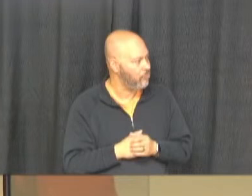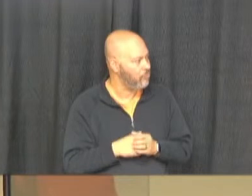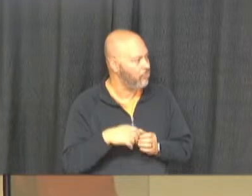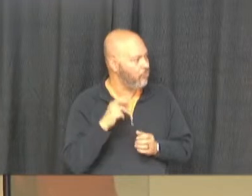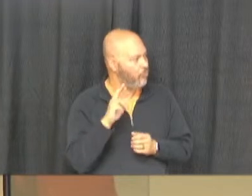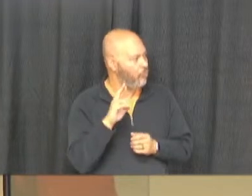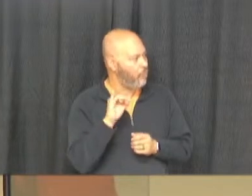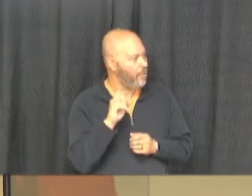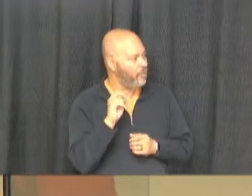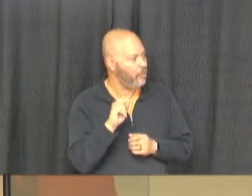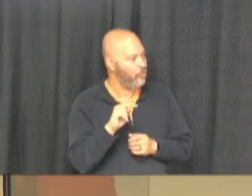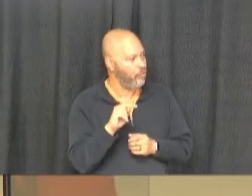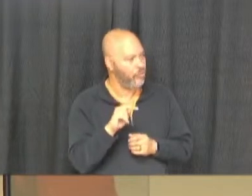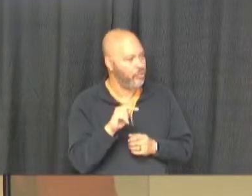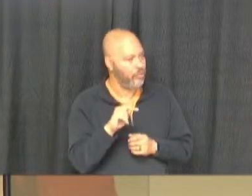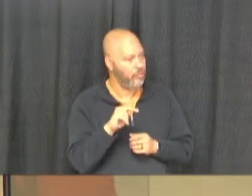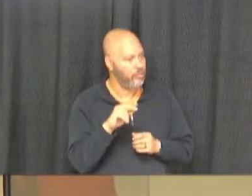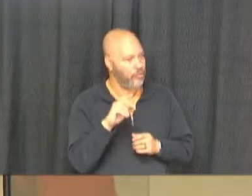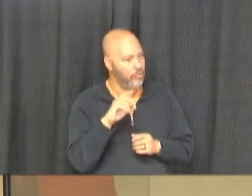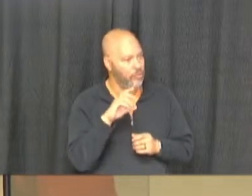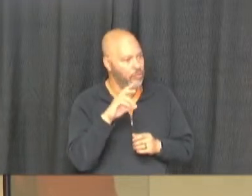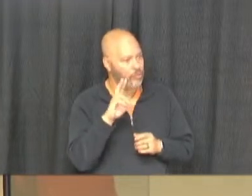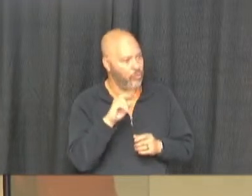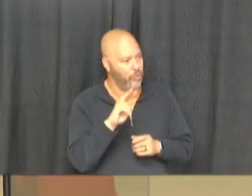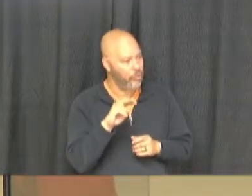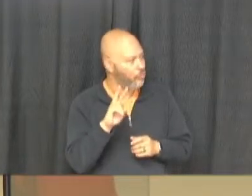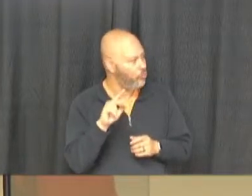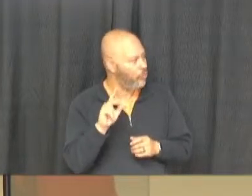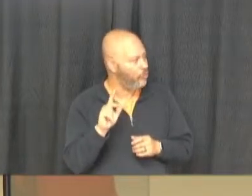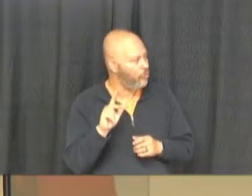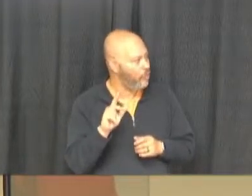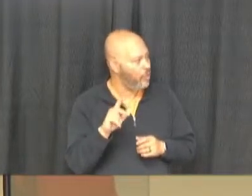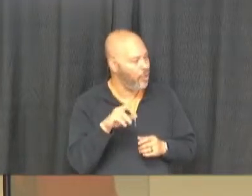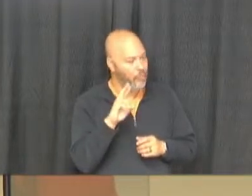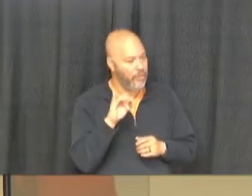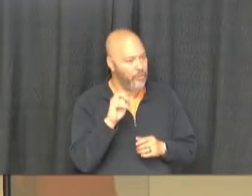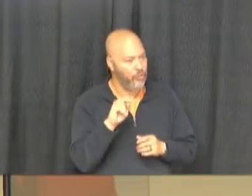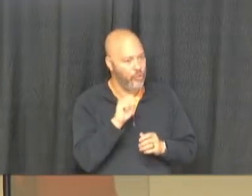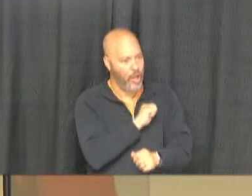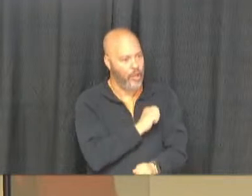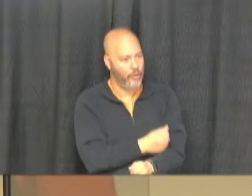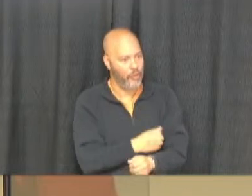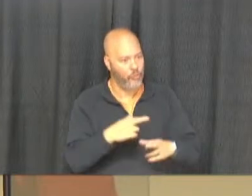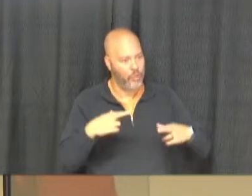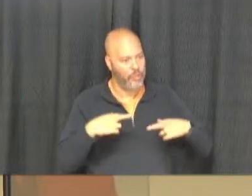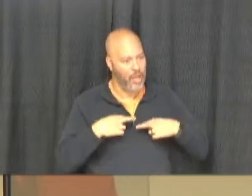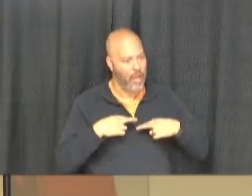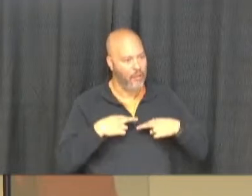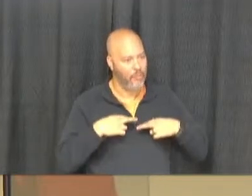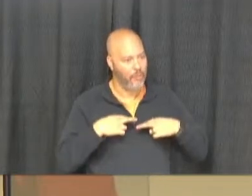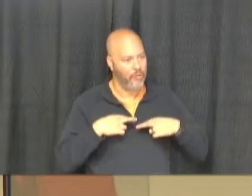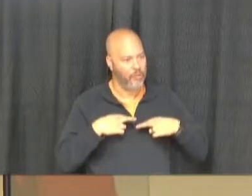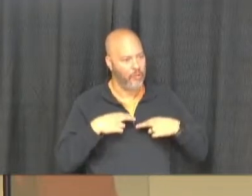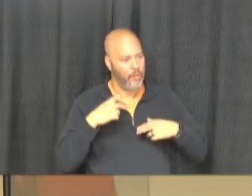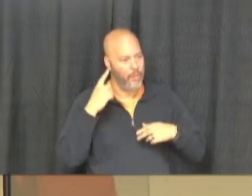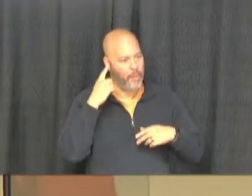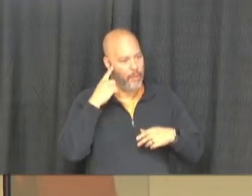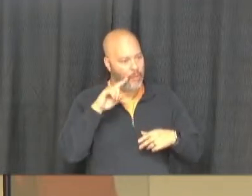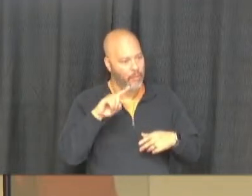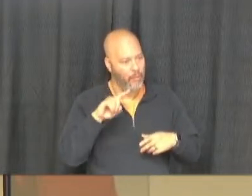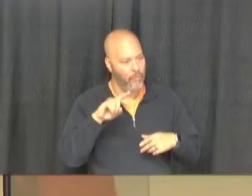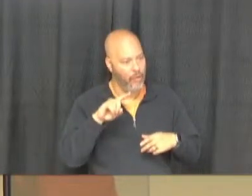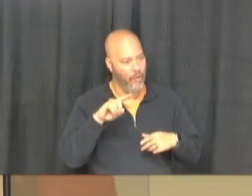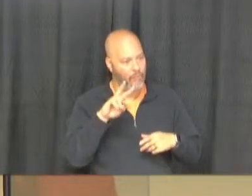Resolution 42, 2022, 23, a resolution authorizing retirement of a patrol service dog,